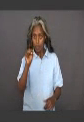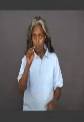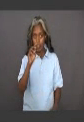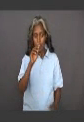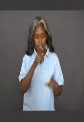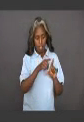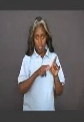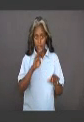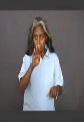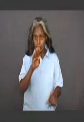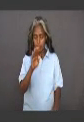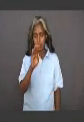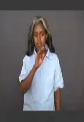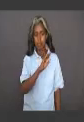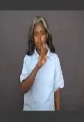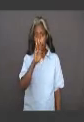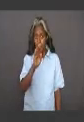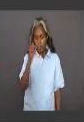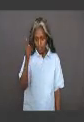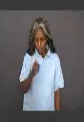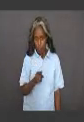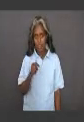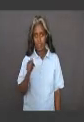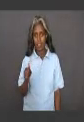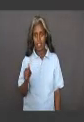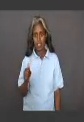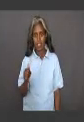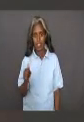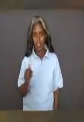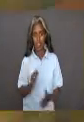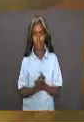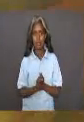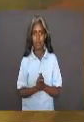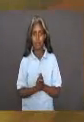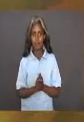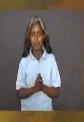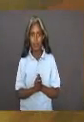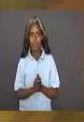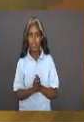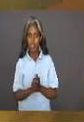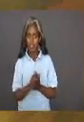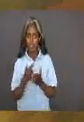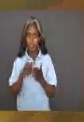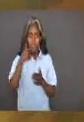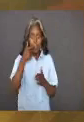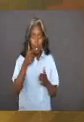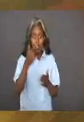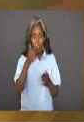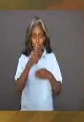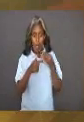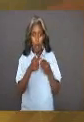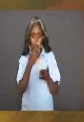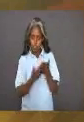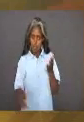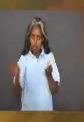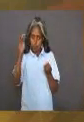angle beta is B over A. Let us talk about some more